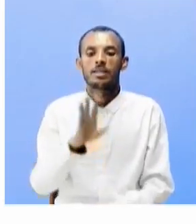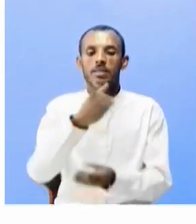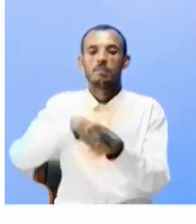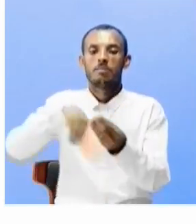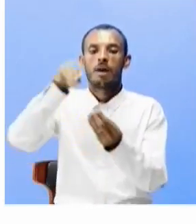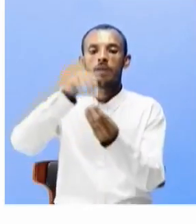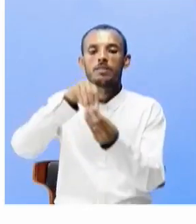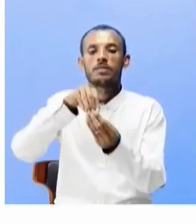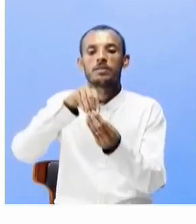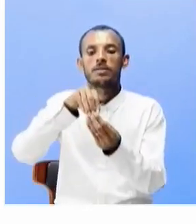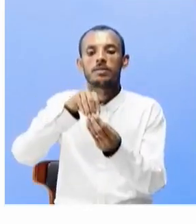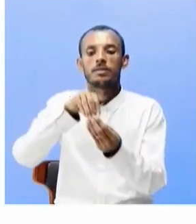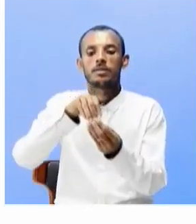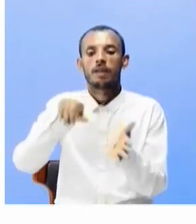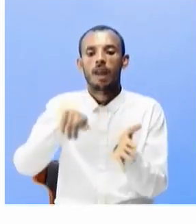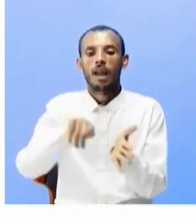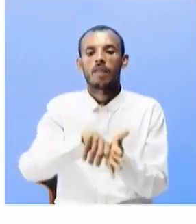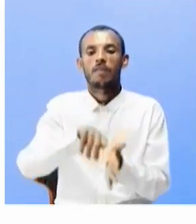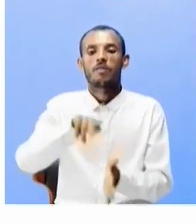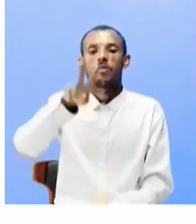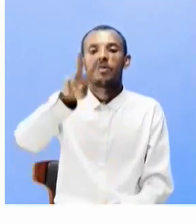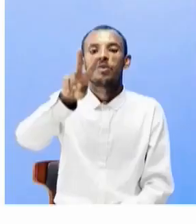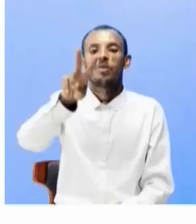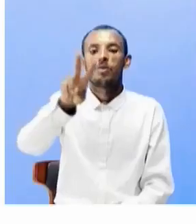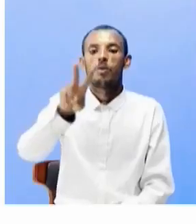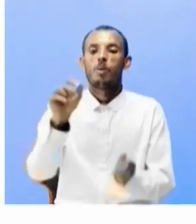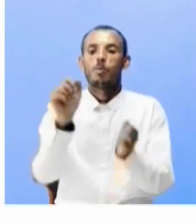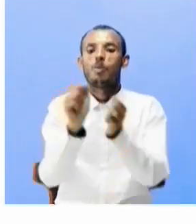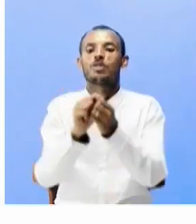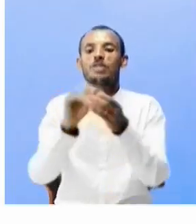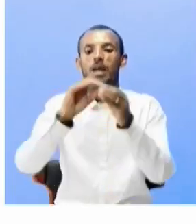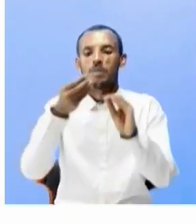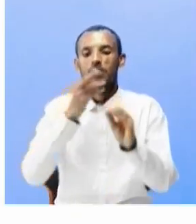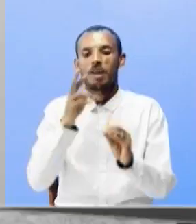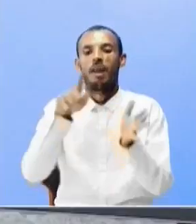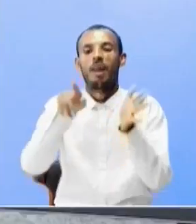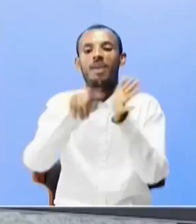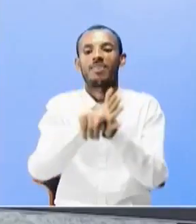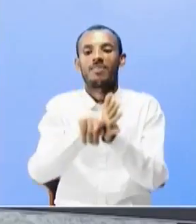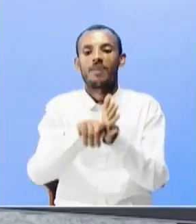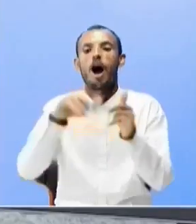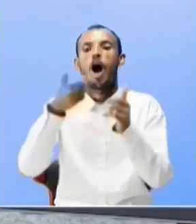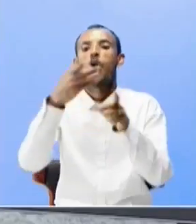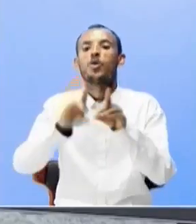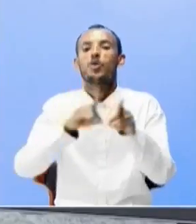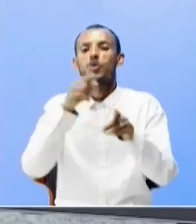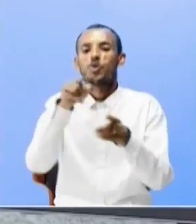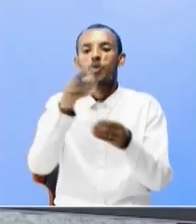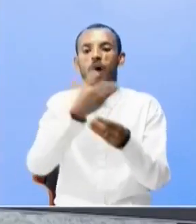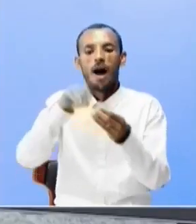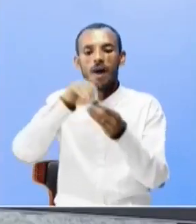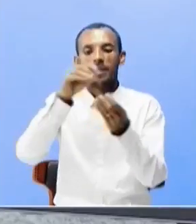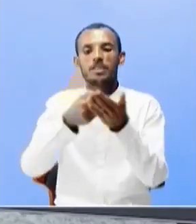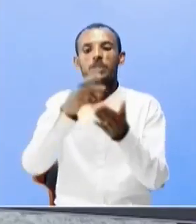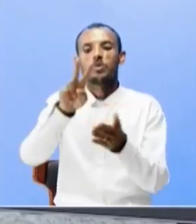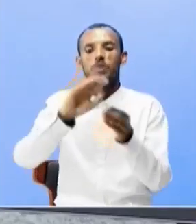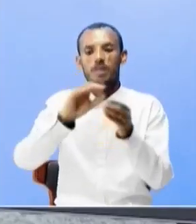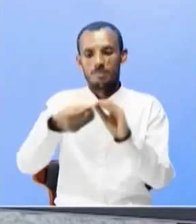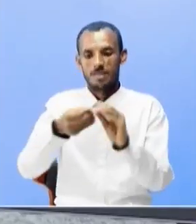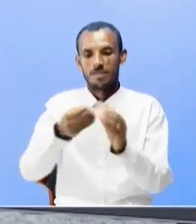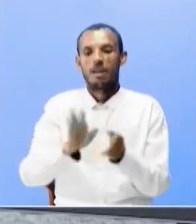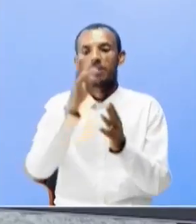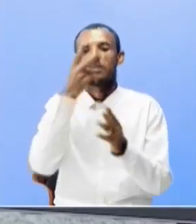plus negative 2. In this case, both numbers are negative. So how do we add these two? Let's